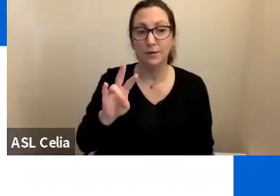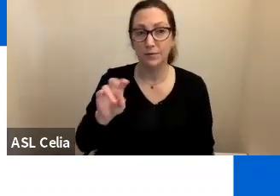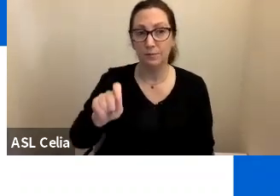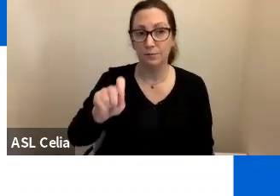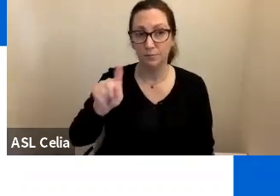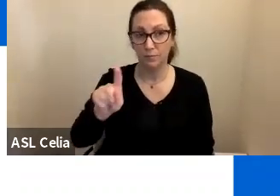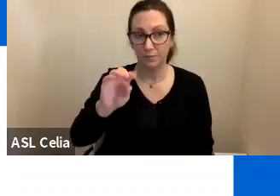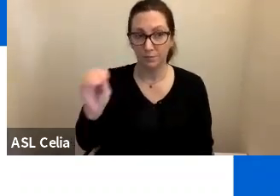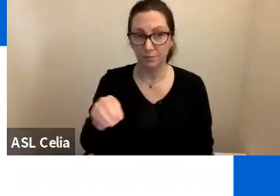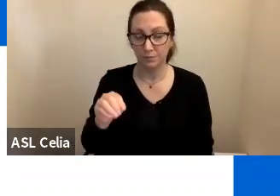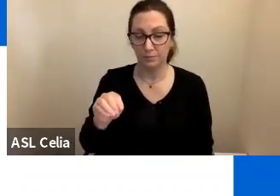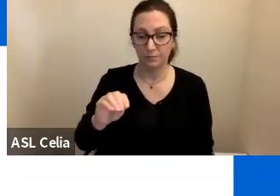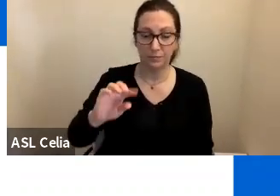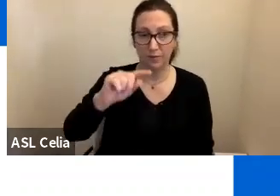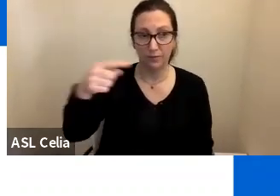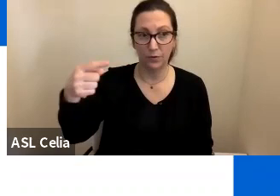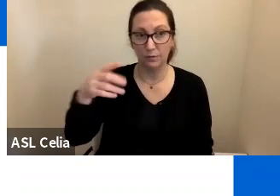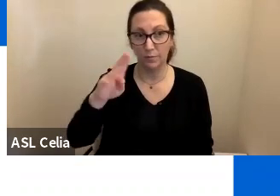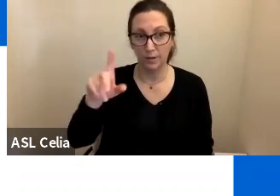77.1% ranked BLS first,